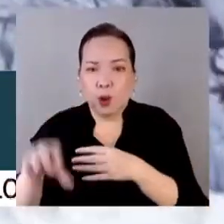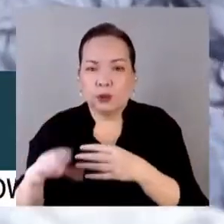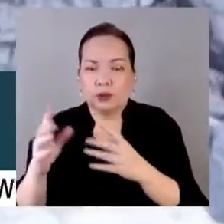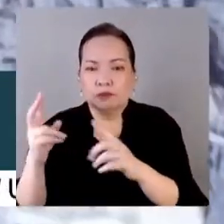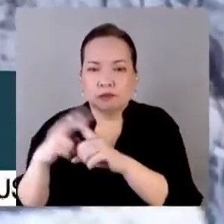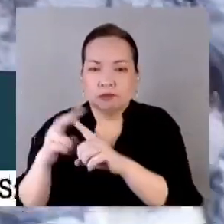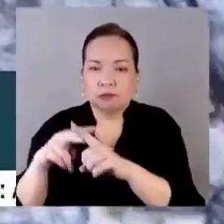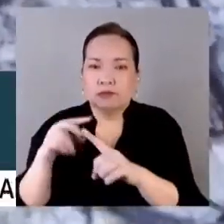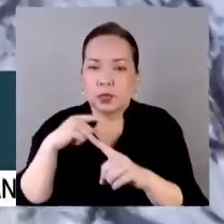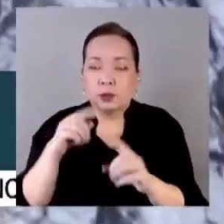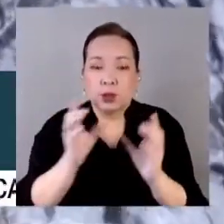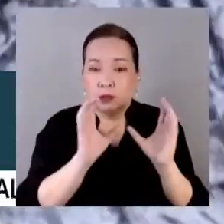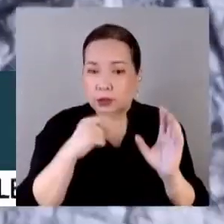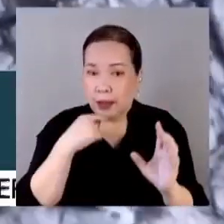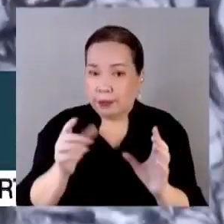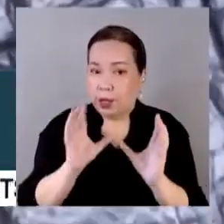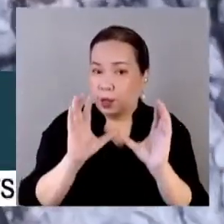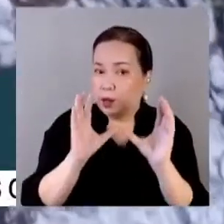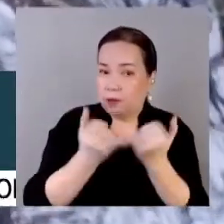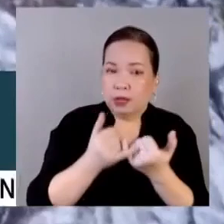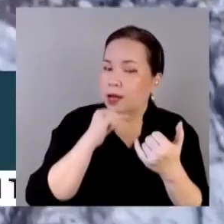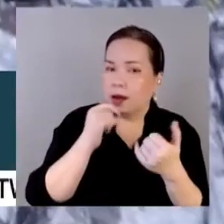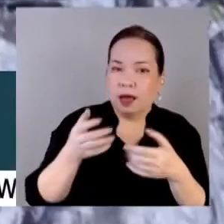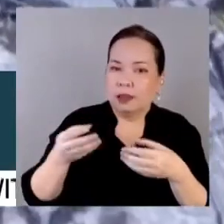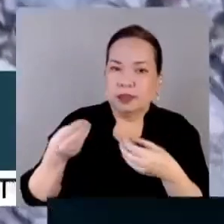also failed to secure a temporary permit.